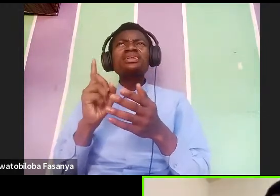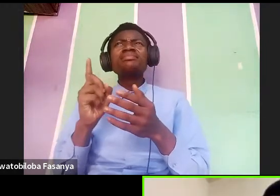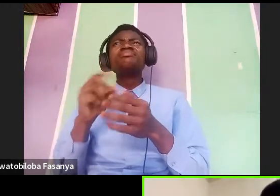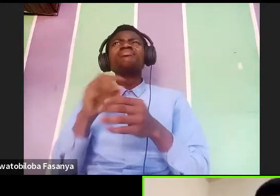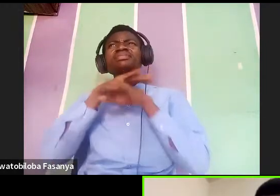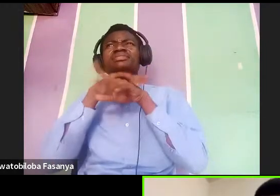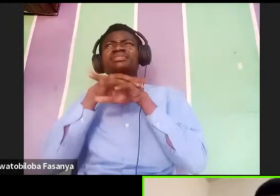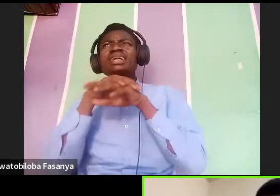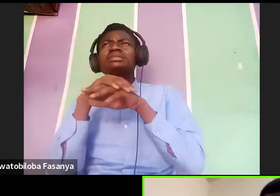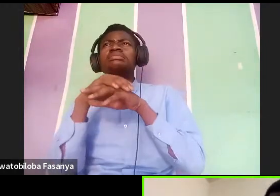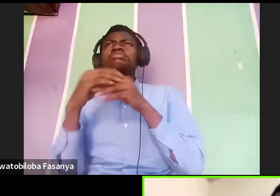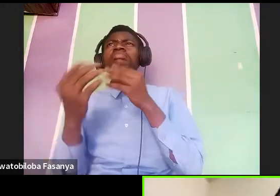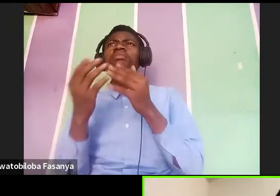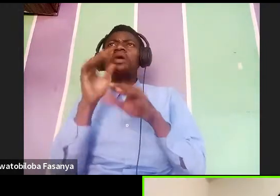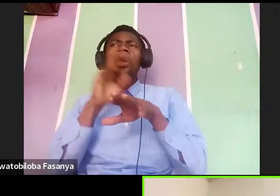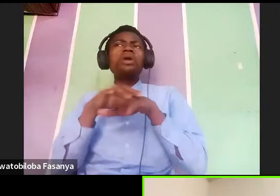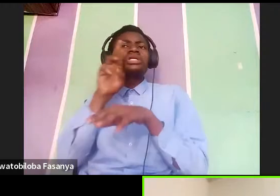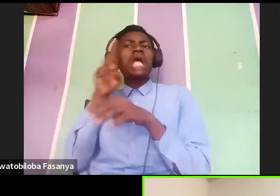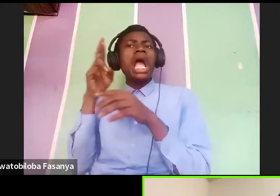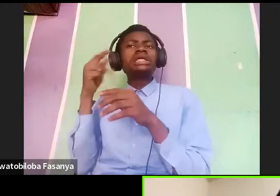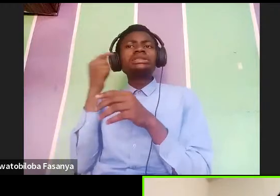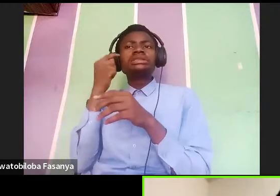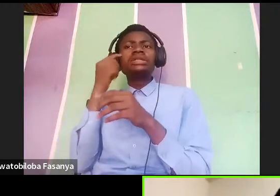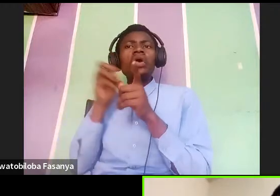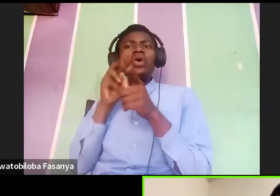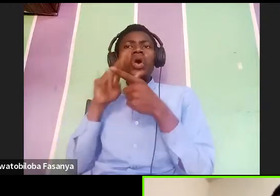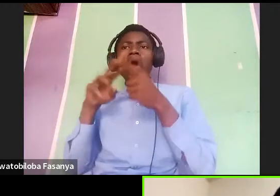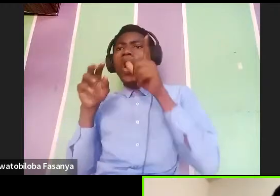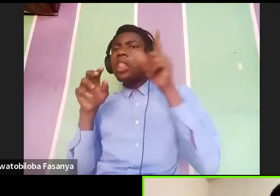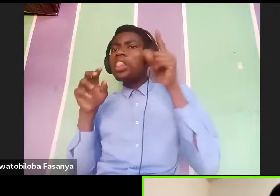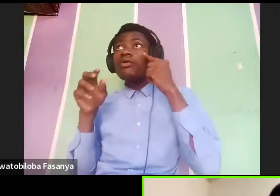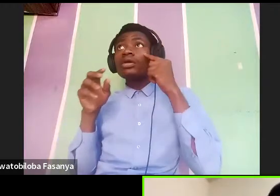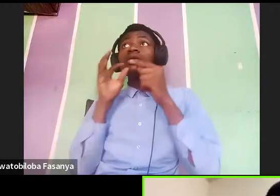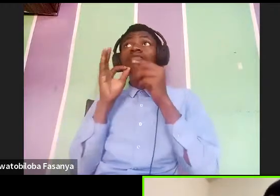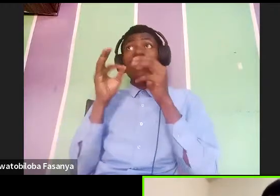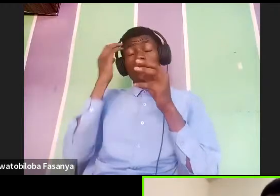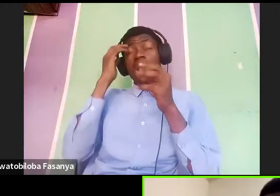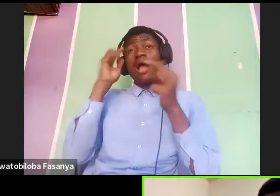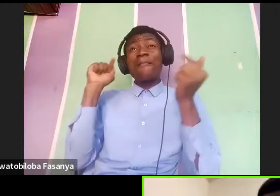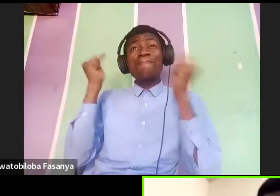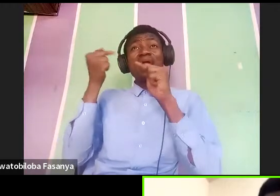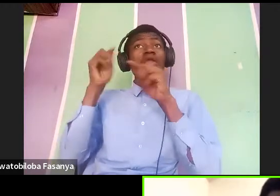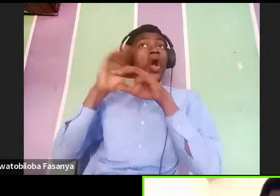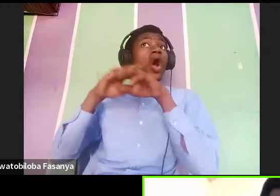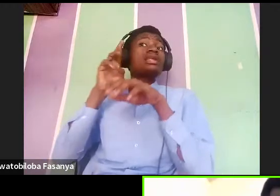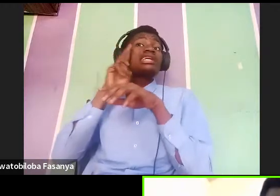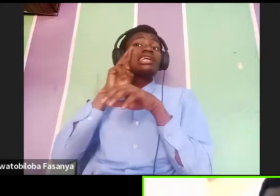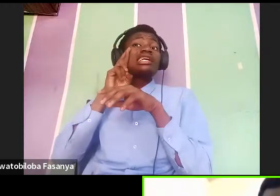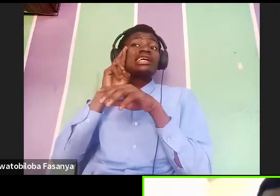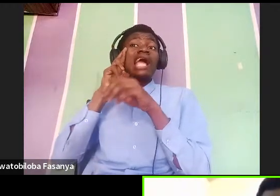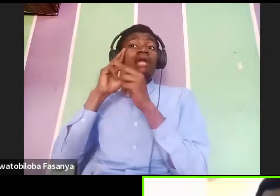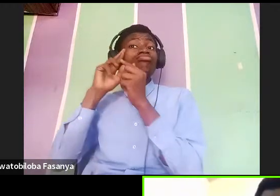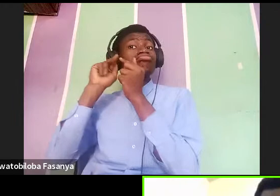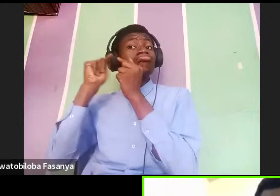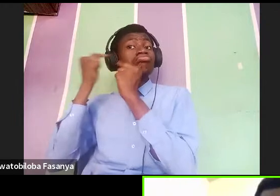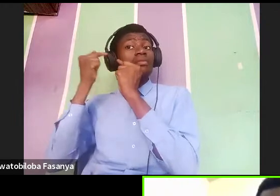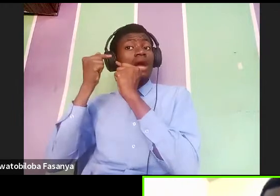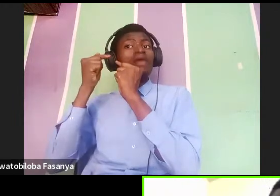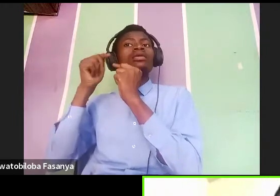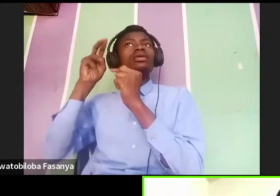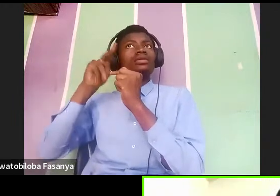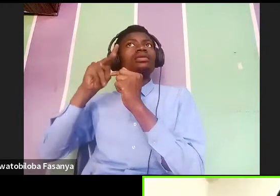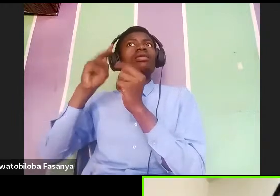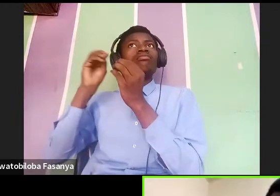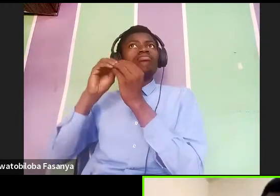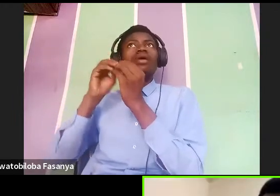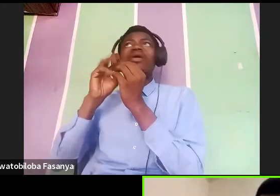right eye or left eye, so you can concentrate your washing, bathing of the eyes. I wouldn't necessarily say for